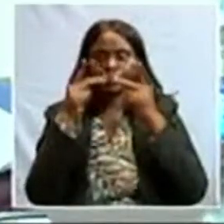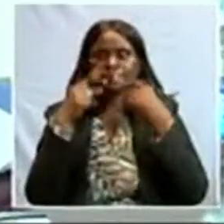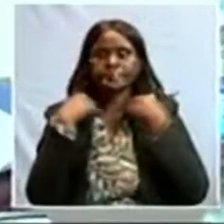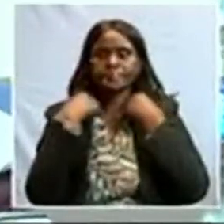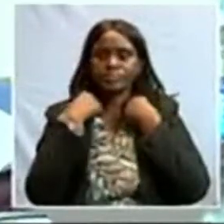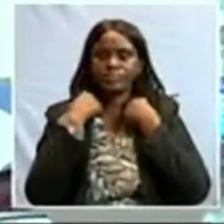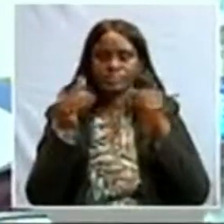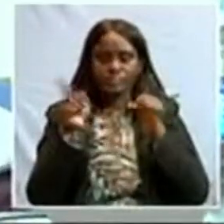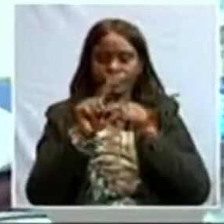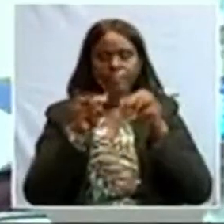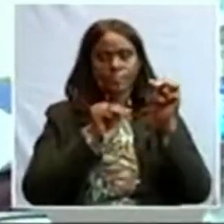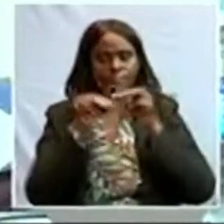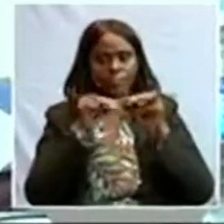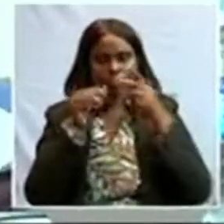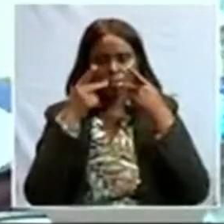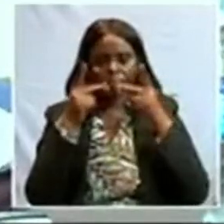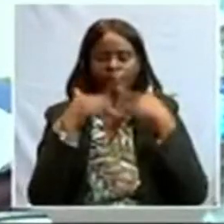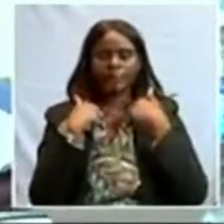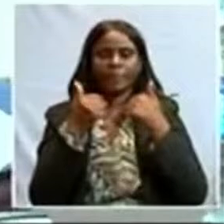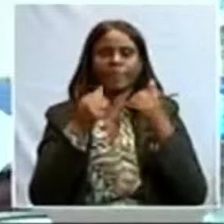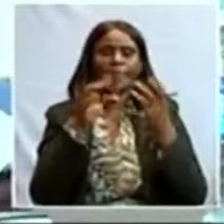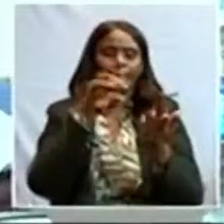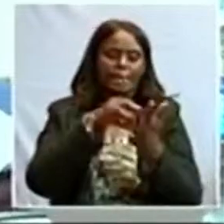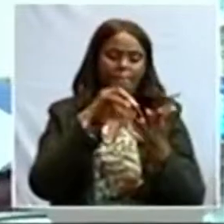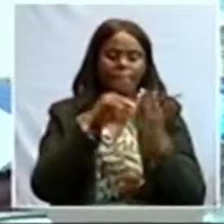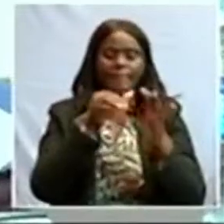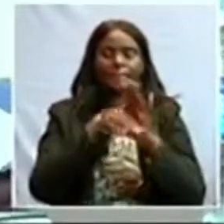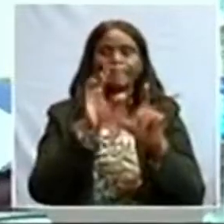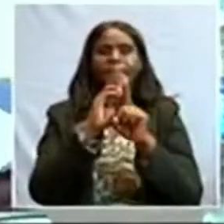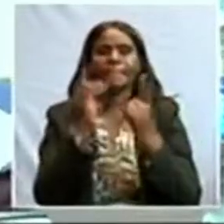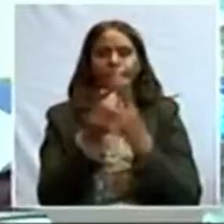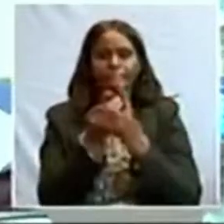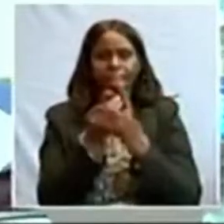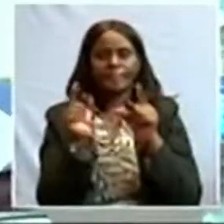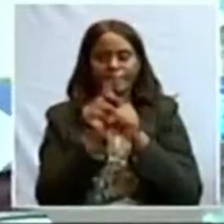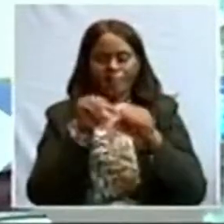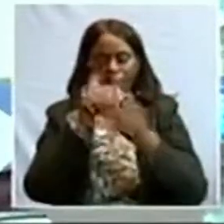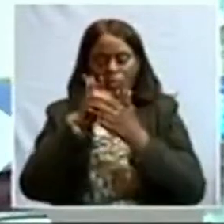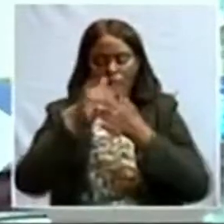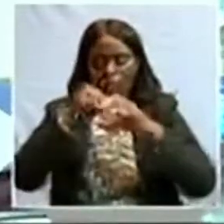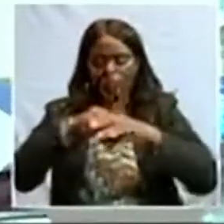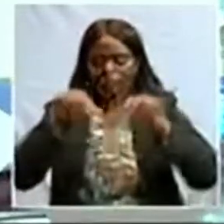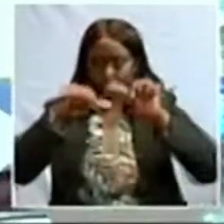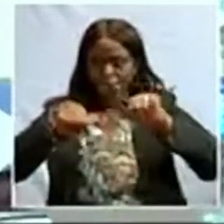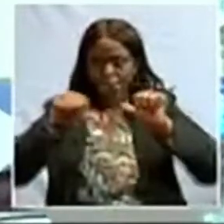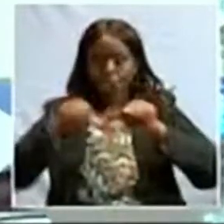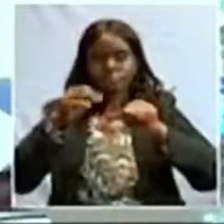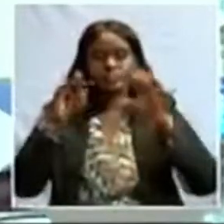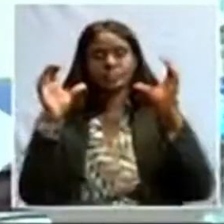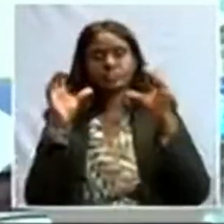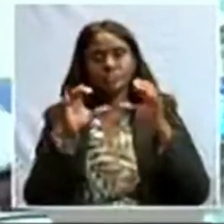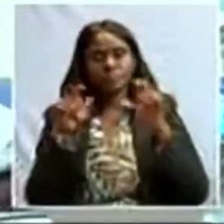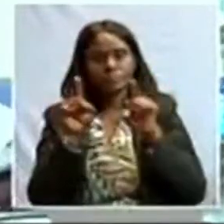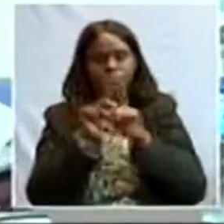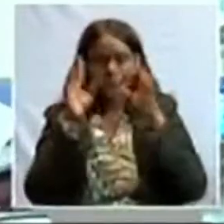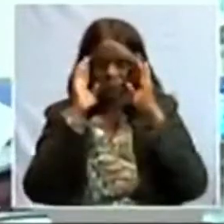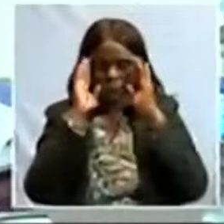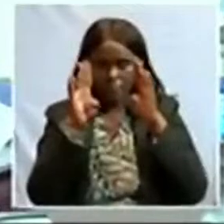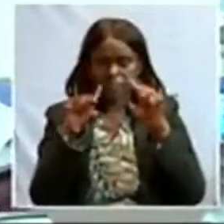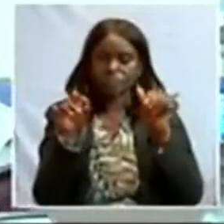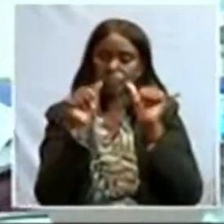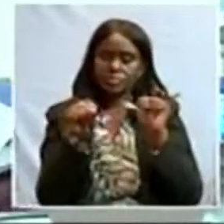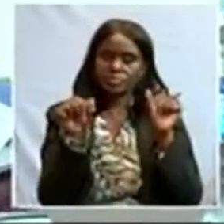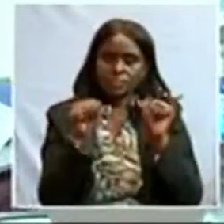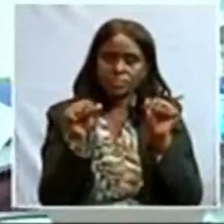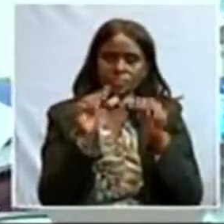to managing public health consideration matters in the district. The internal auditors of the council attend to auditing